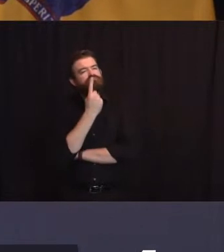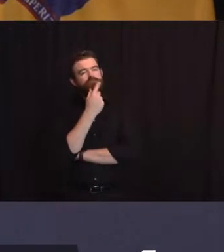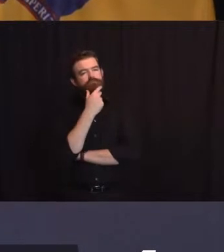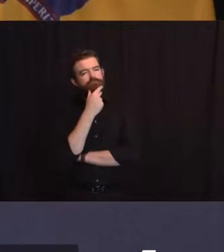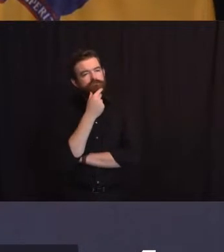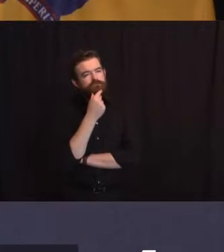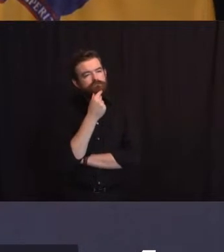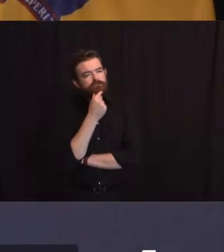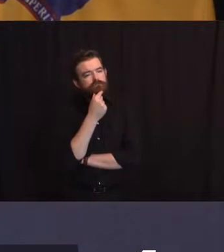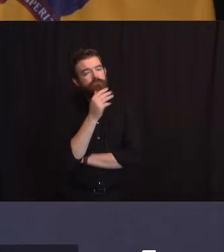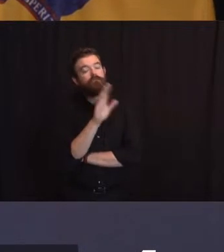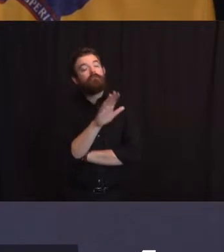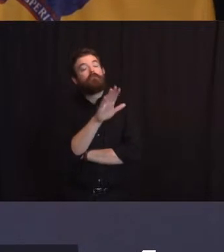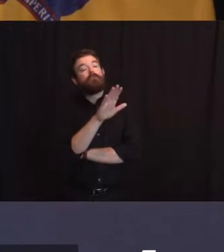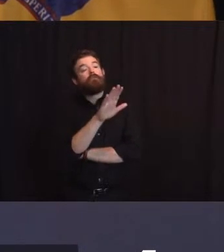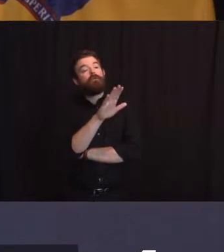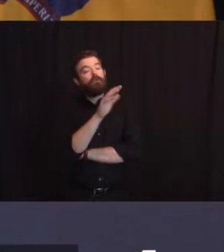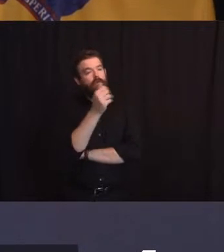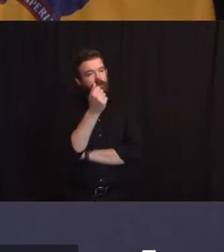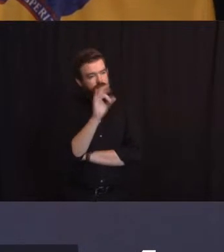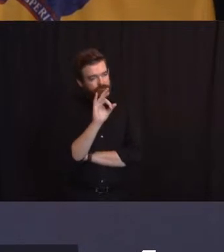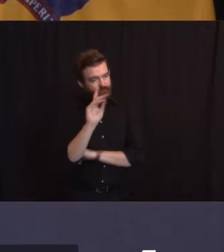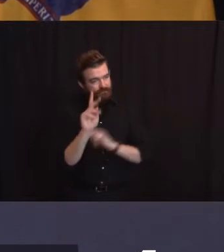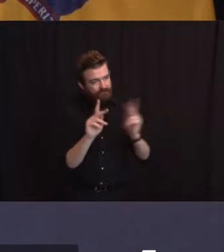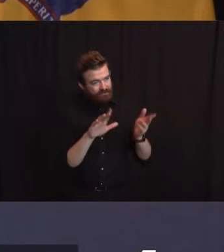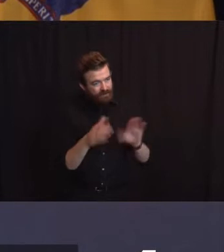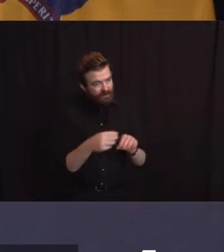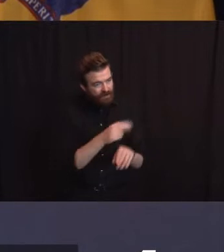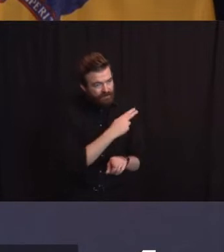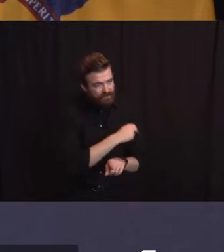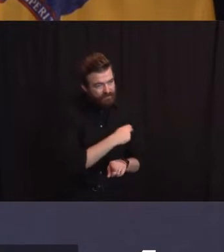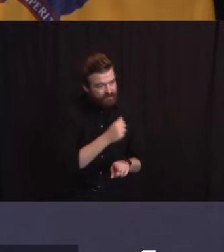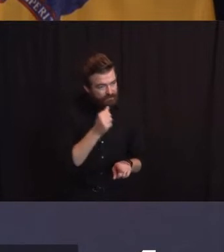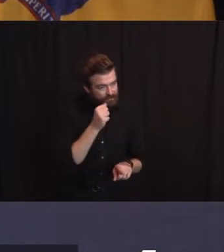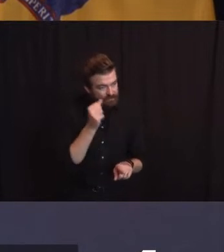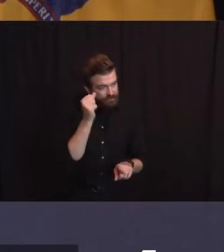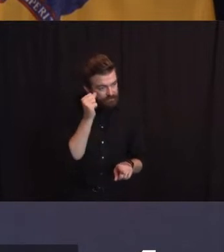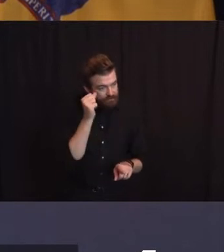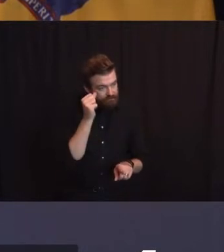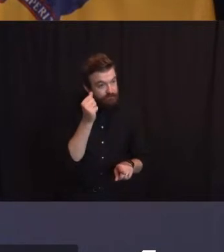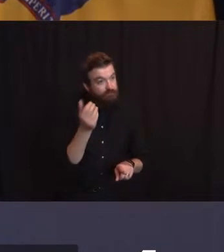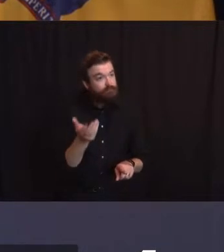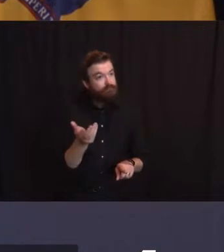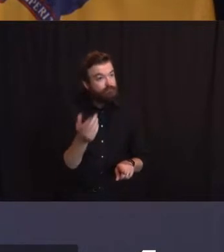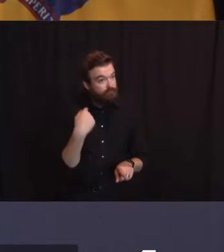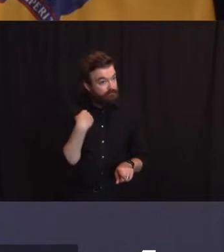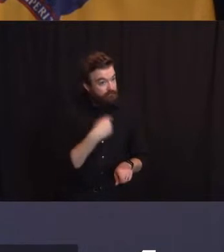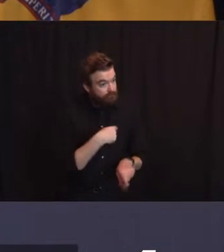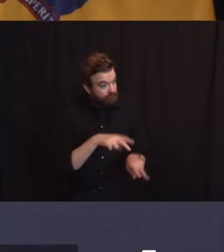18 people died in our hospitals yesterday. So that's one data point. That was yesterday.